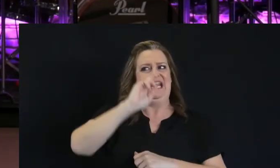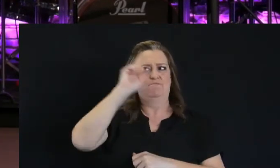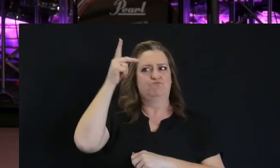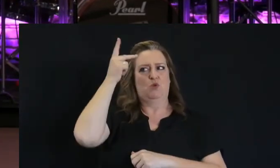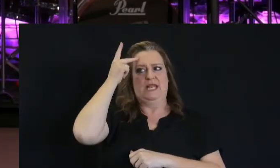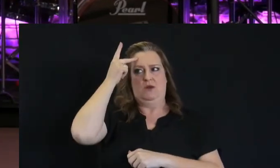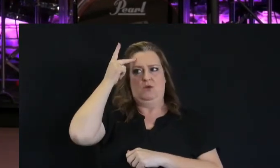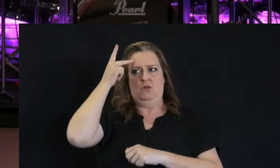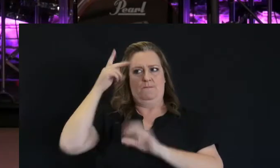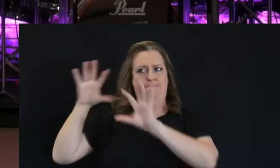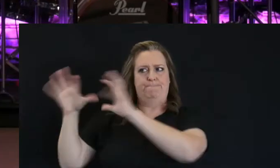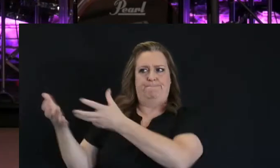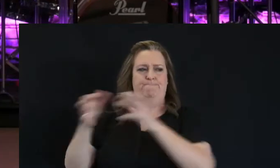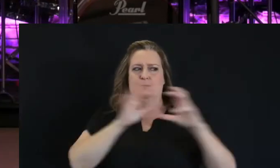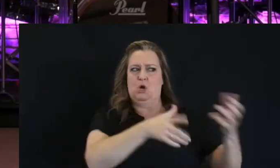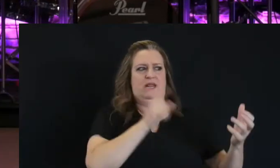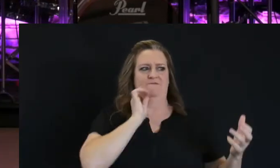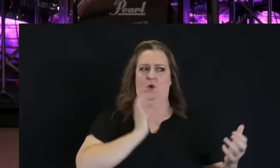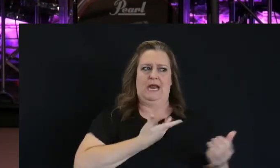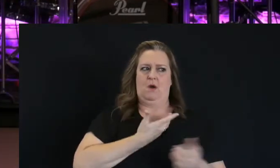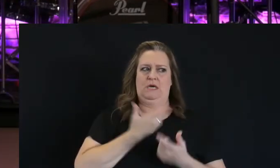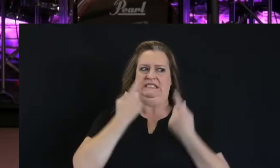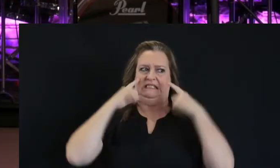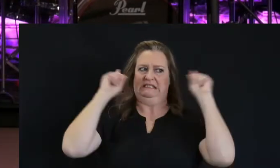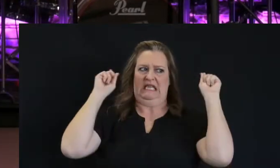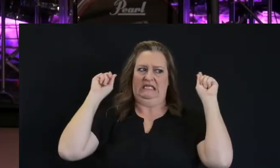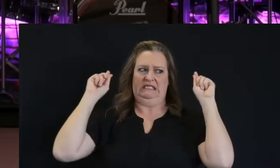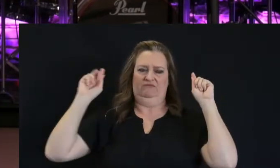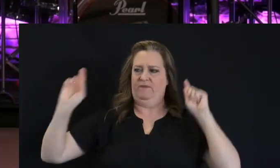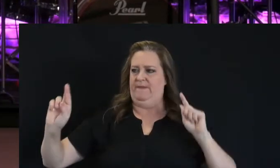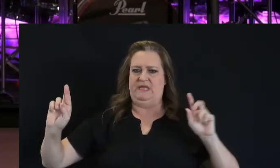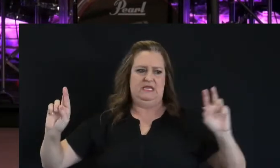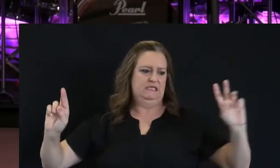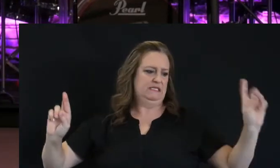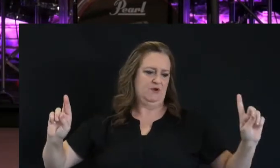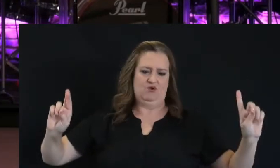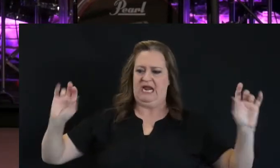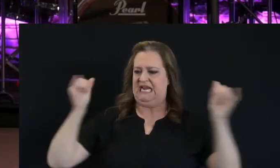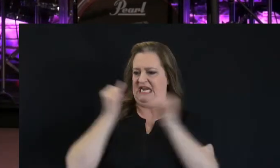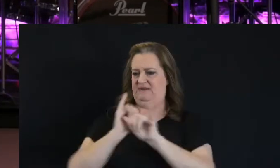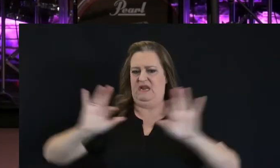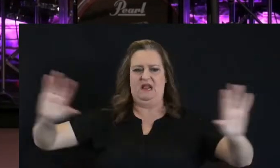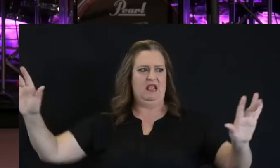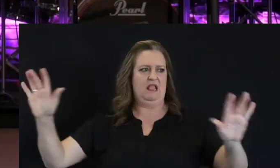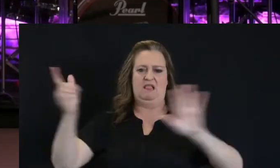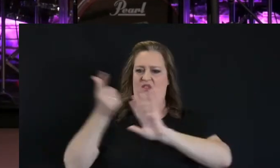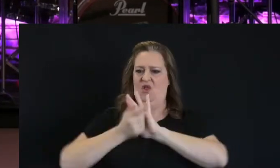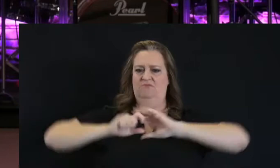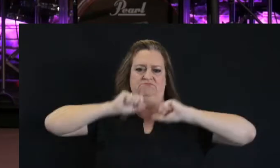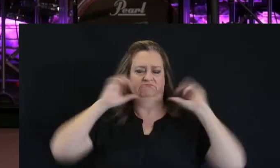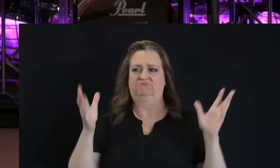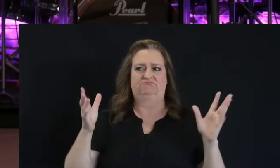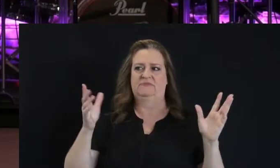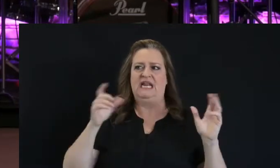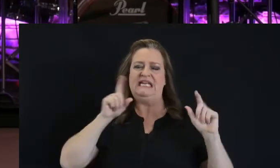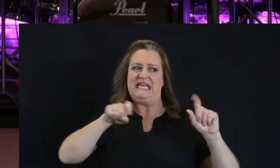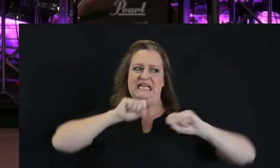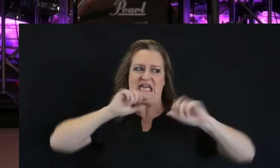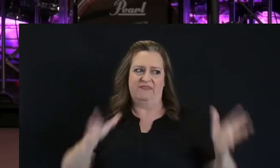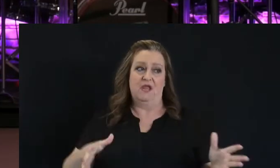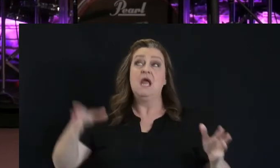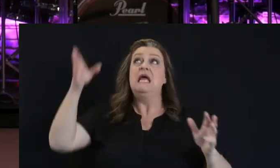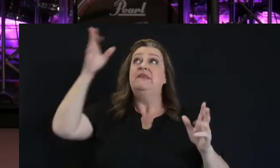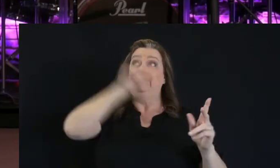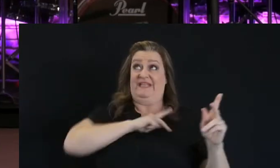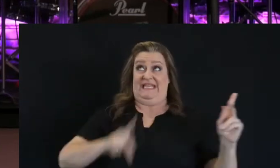our success. We do not need a political party. We do not need any laws. We don't need anything. The kingdom of God will advance. It